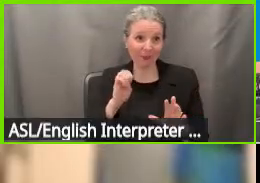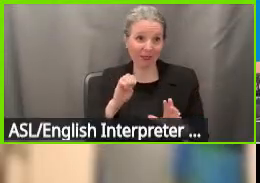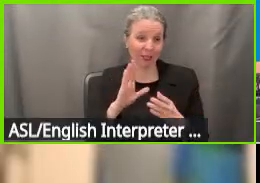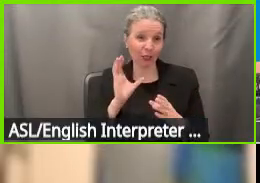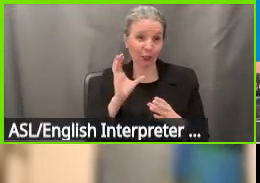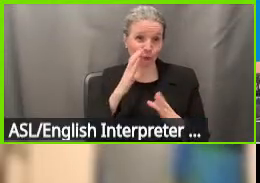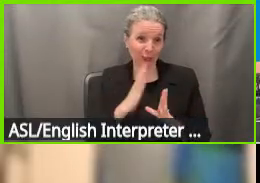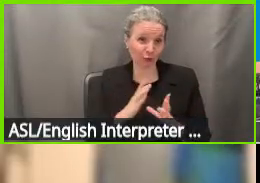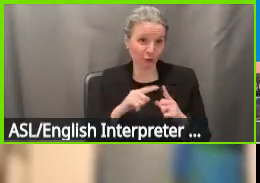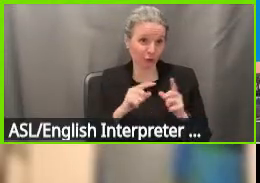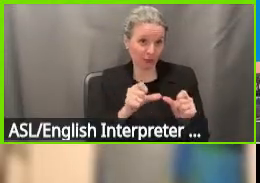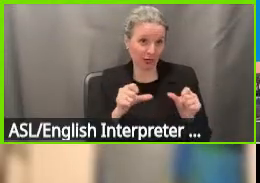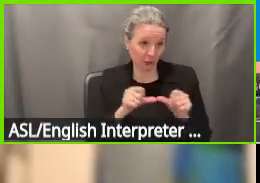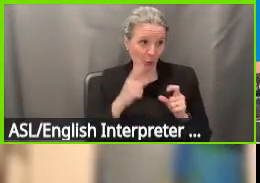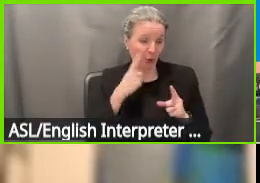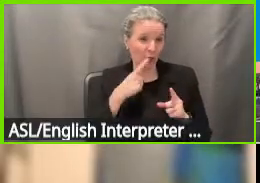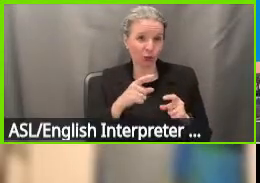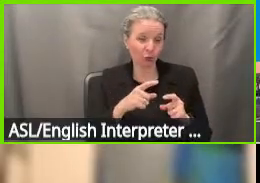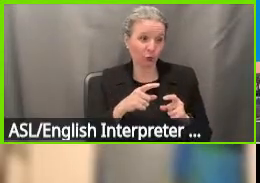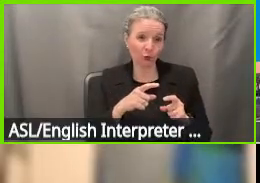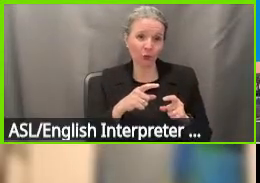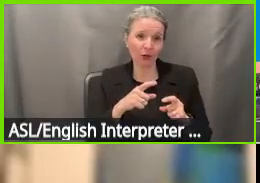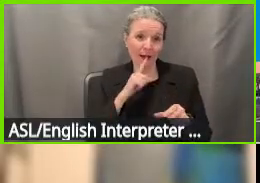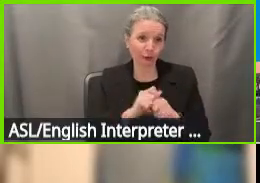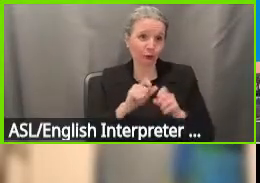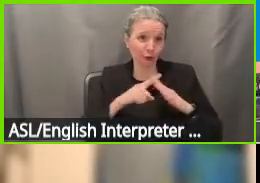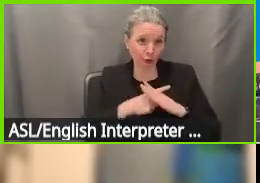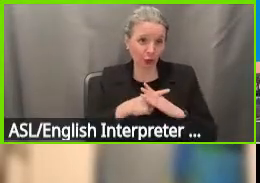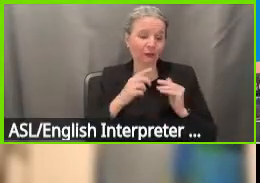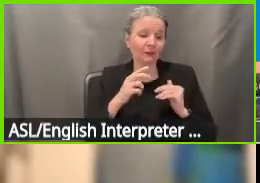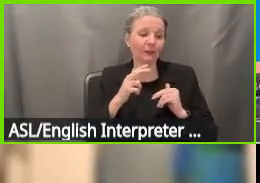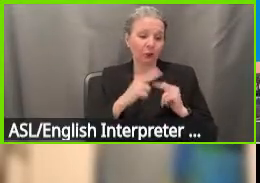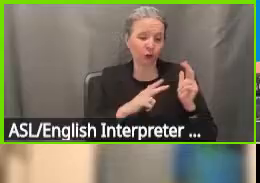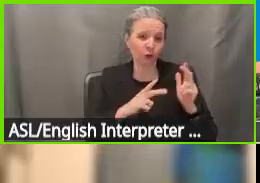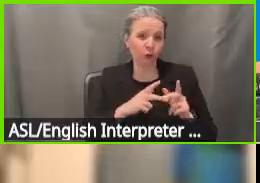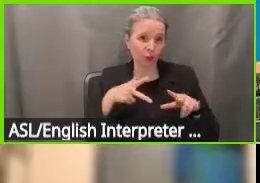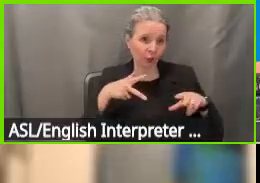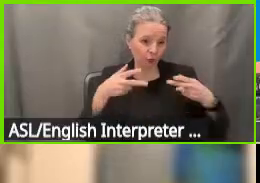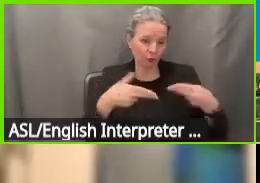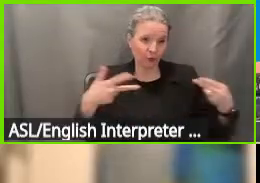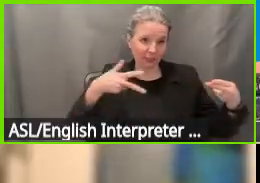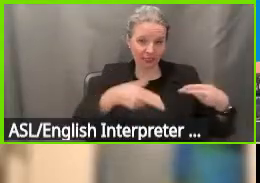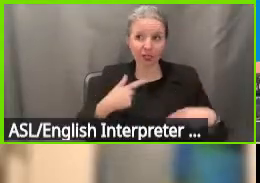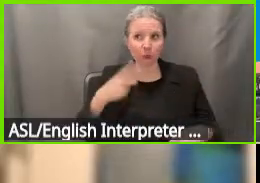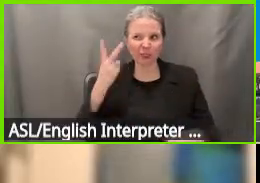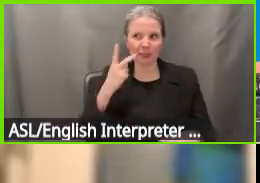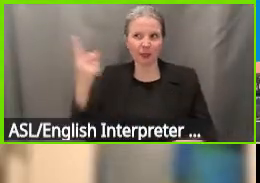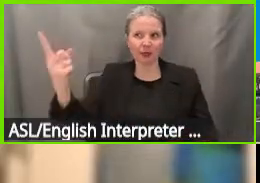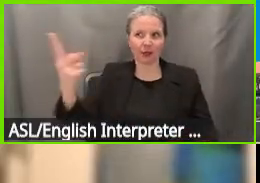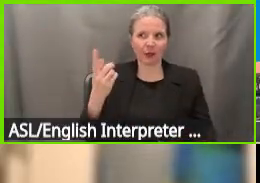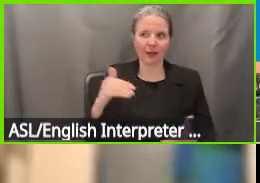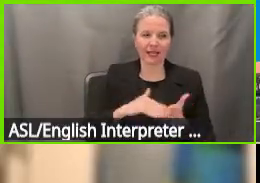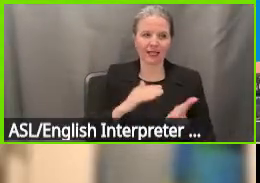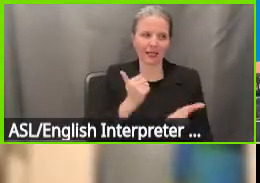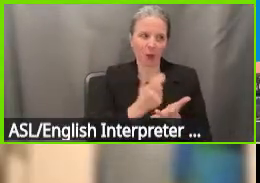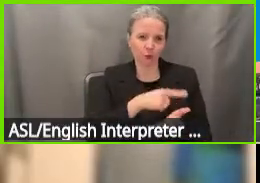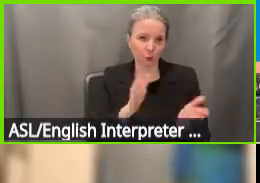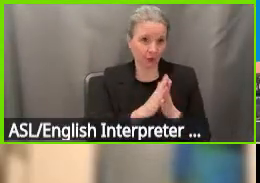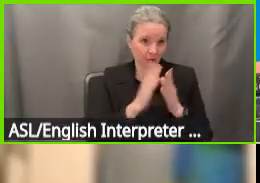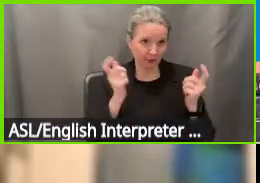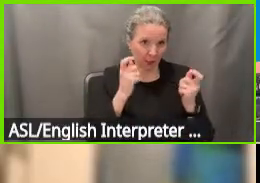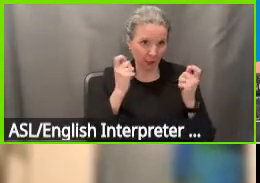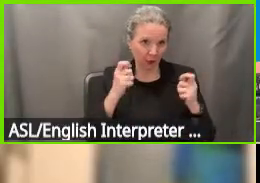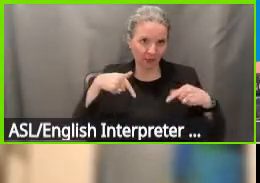When you guys put shovels in the ground or cut ribbons, you'll see me coming back to help you celebrate